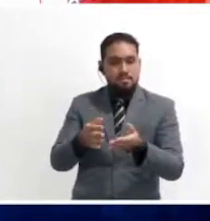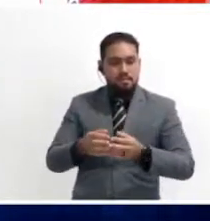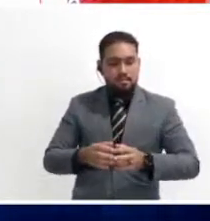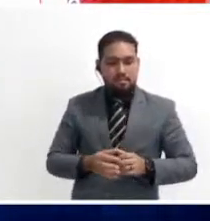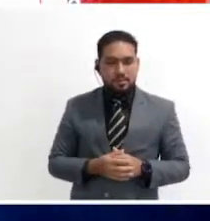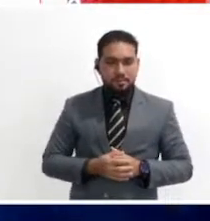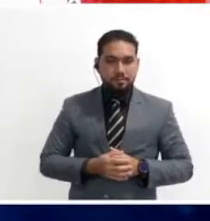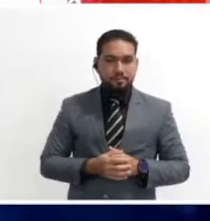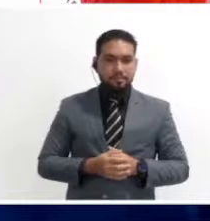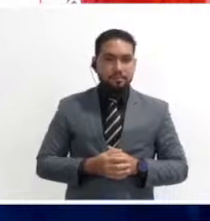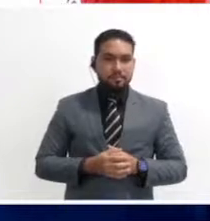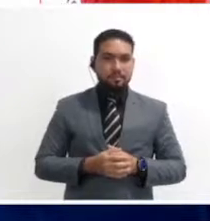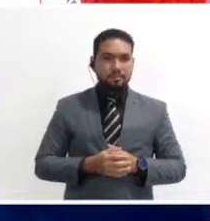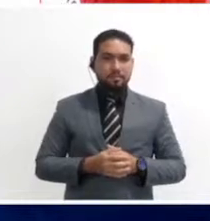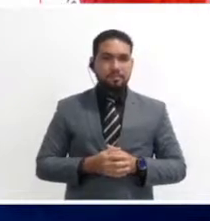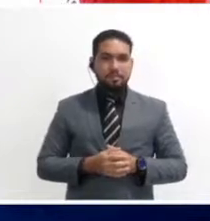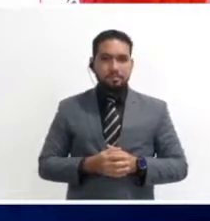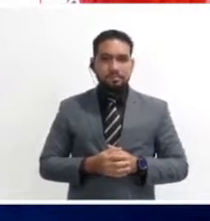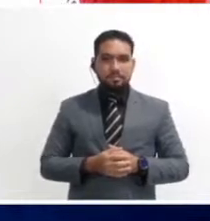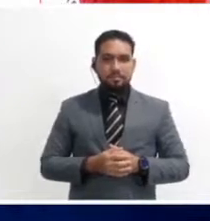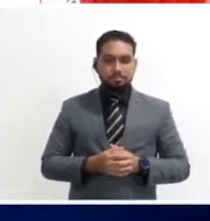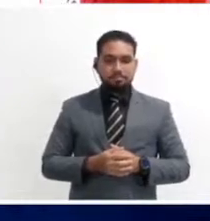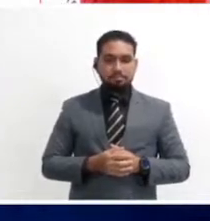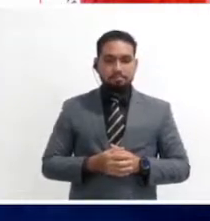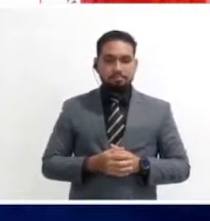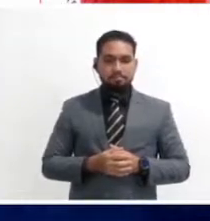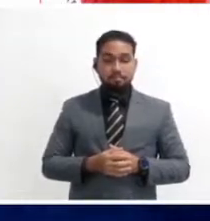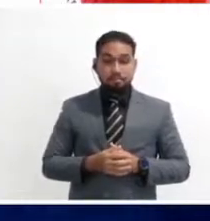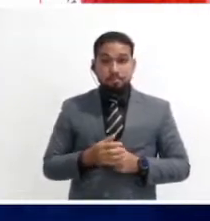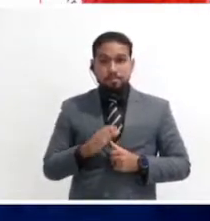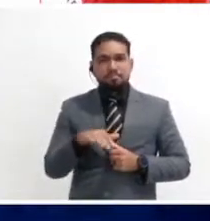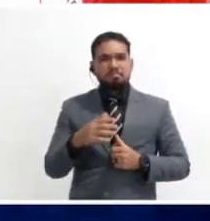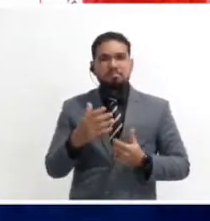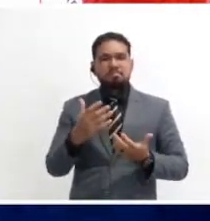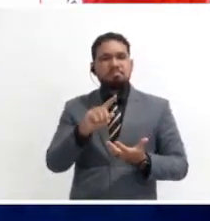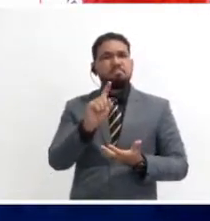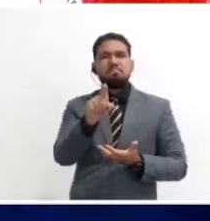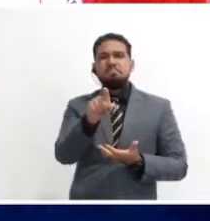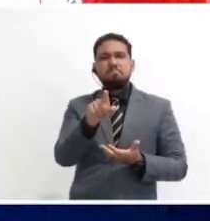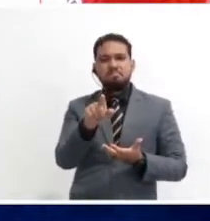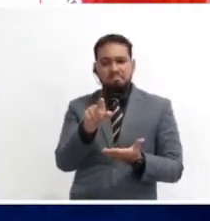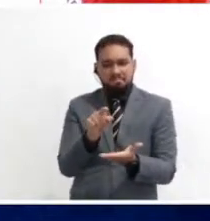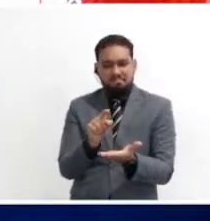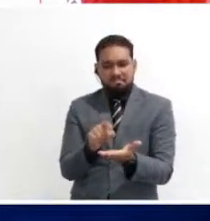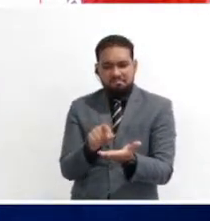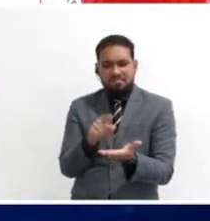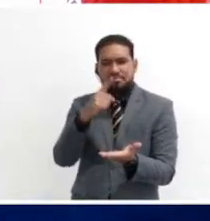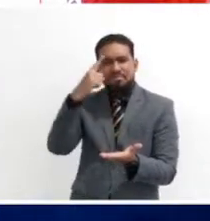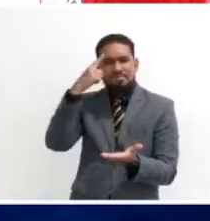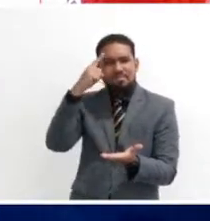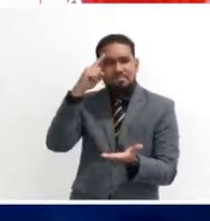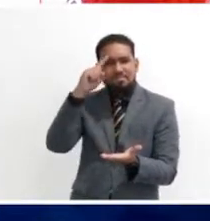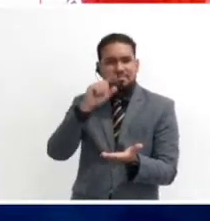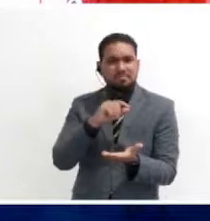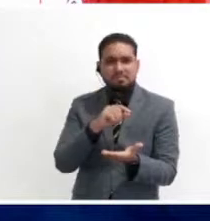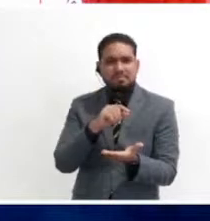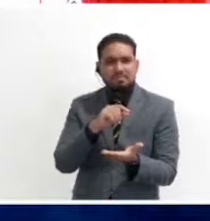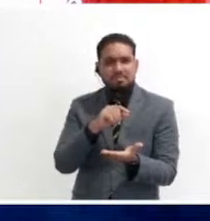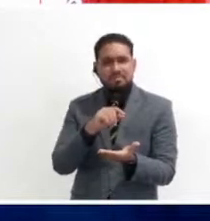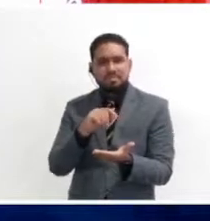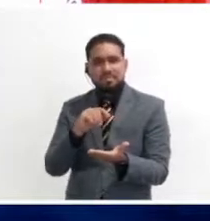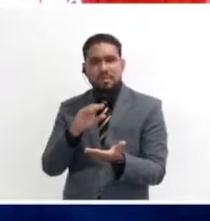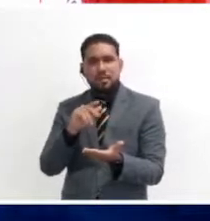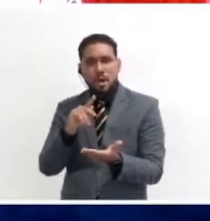You know, what's the motivation for using an interposer in the first place? And I'll talk about this a little bit more later too, but